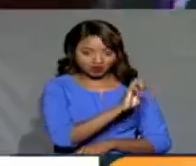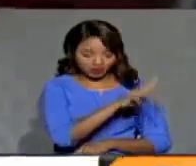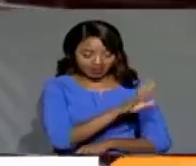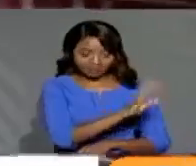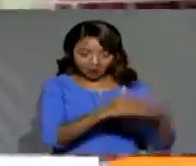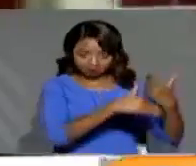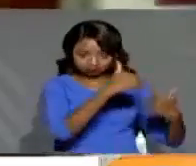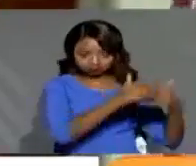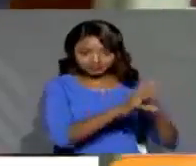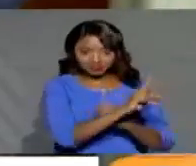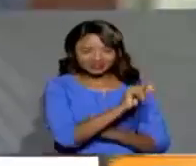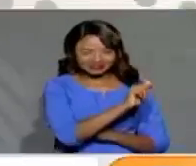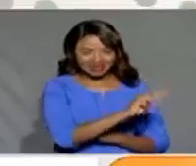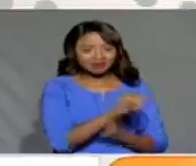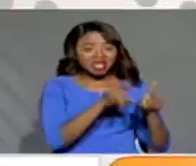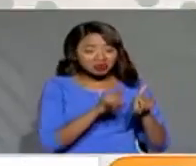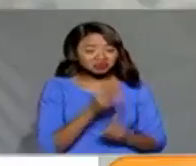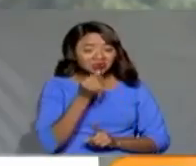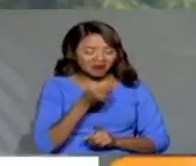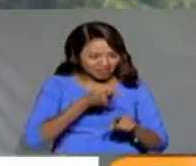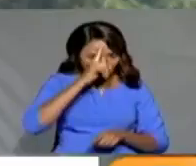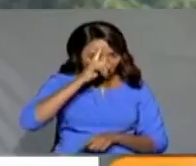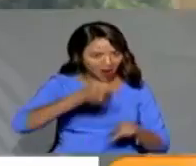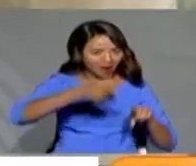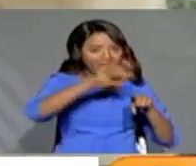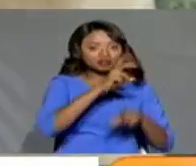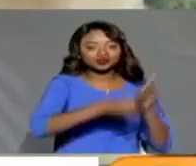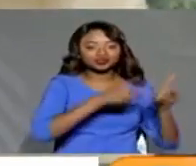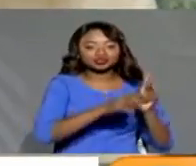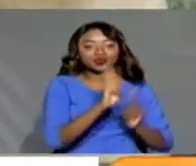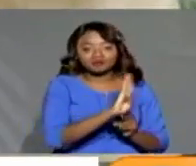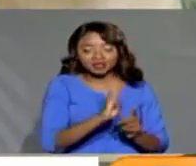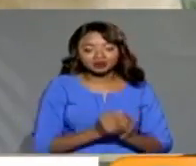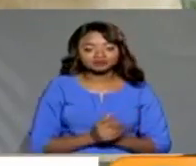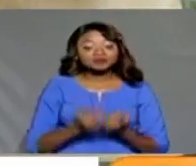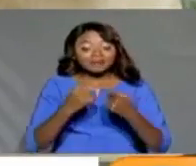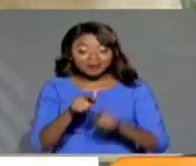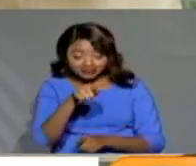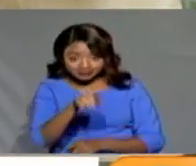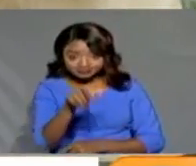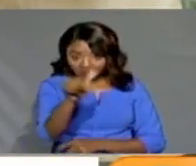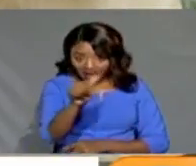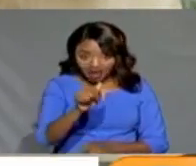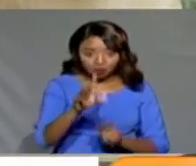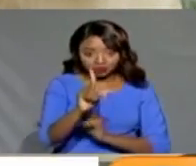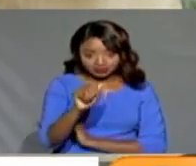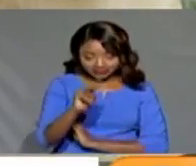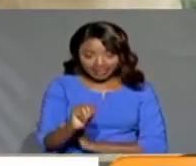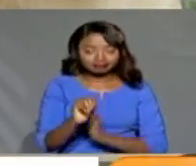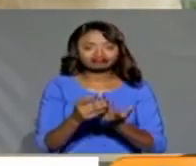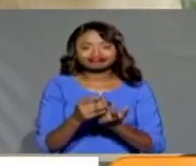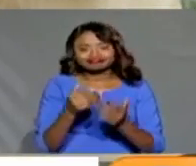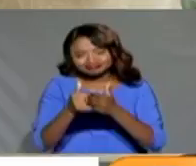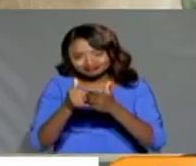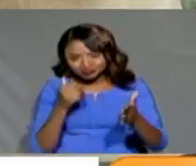cost had been exaggerated at 22.2 billion shillings. The Arror dam had been costed at 28.5 billion shillings, and after a